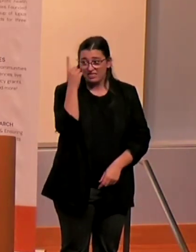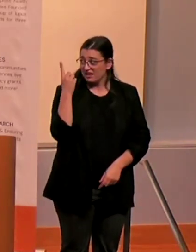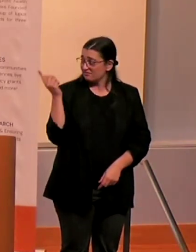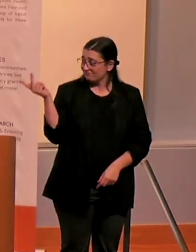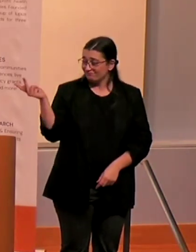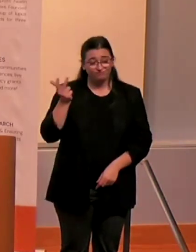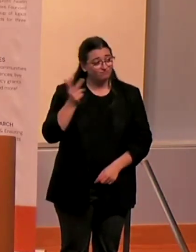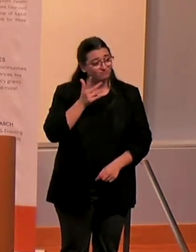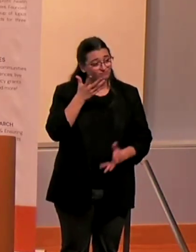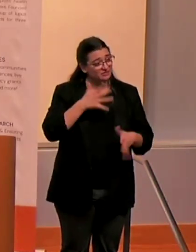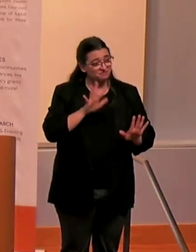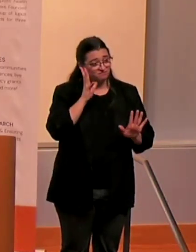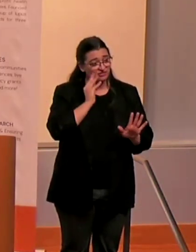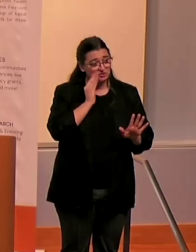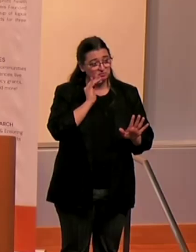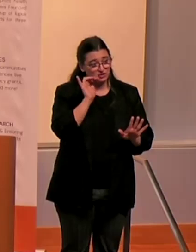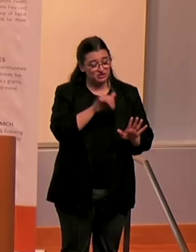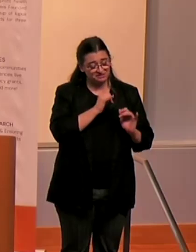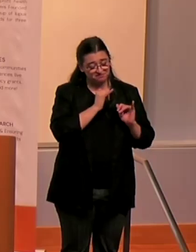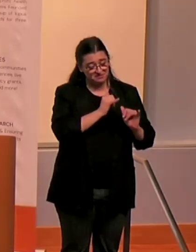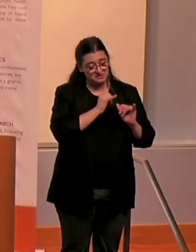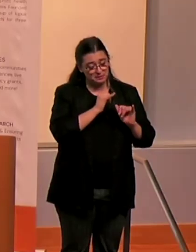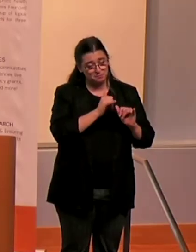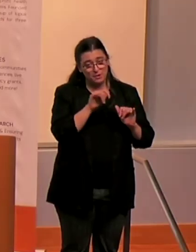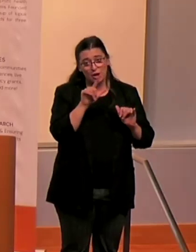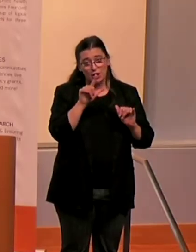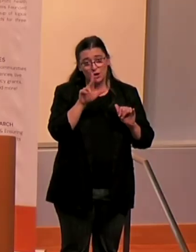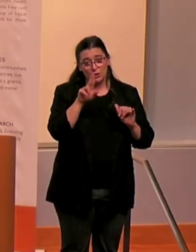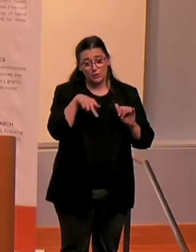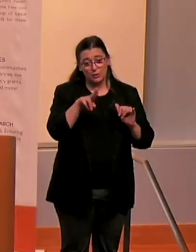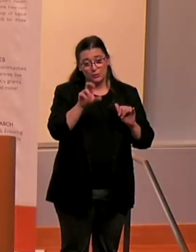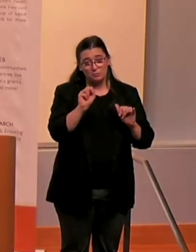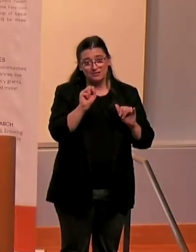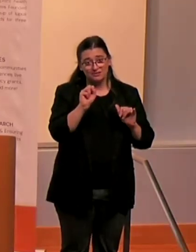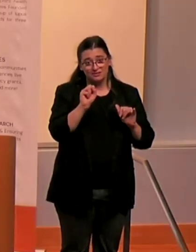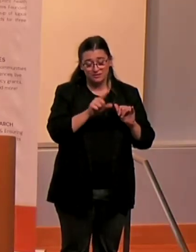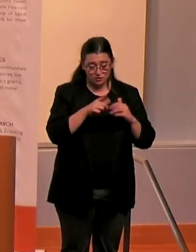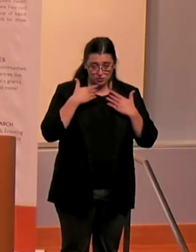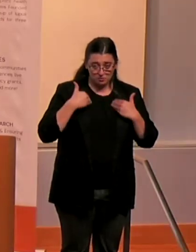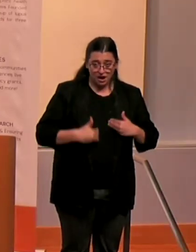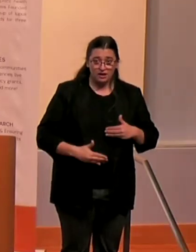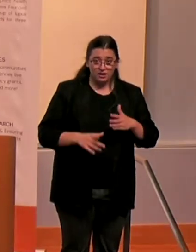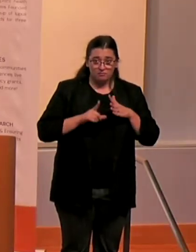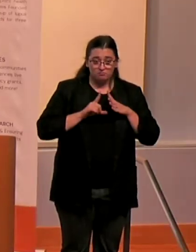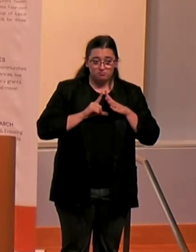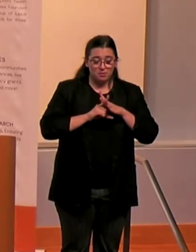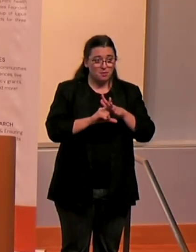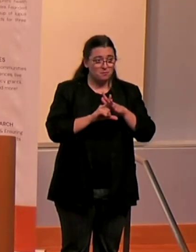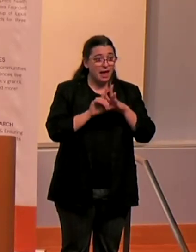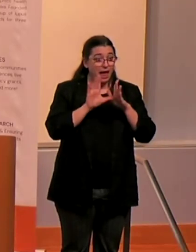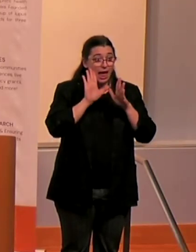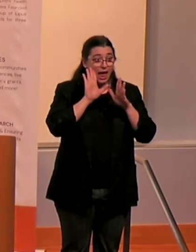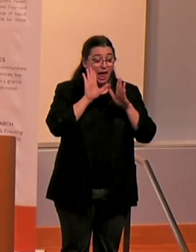least once. Lupus definitely comes to show you who's really there for you at the end of the day. And it